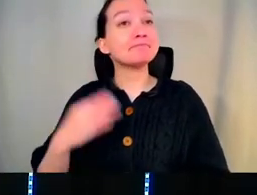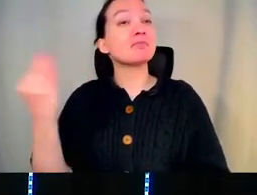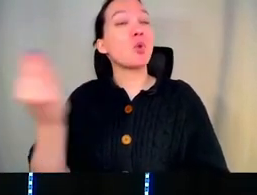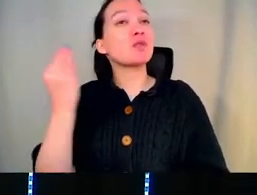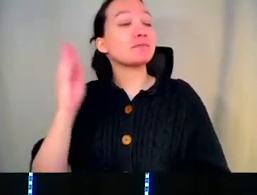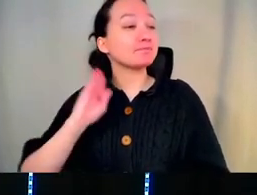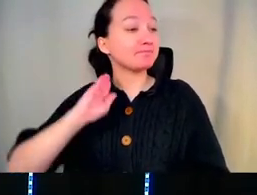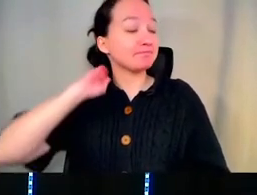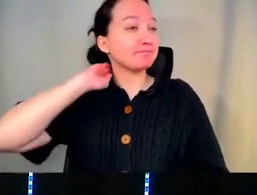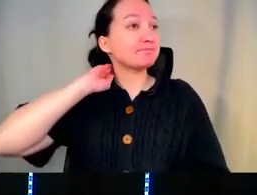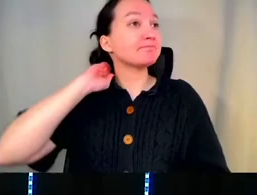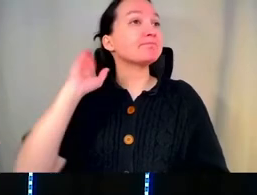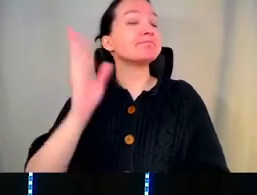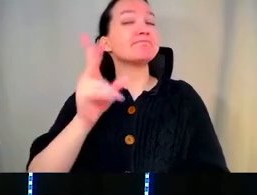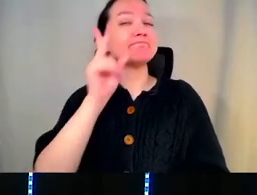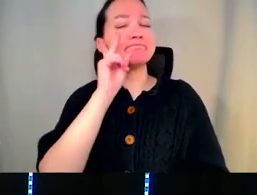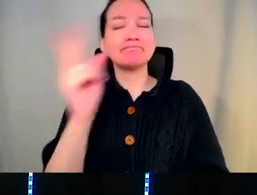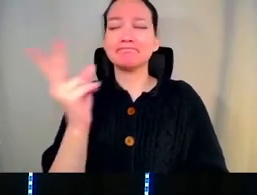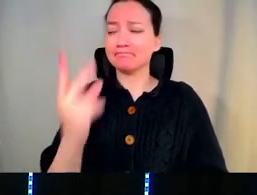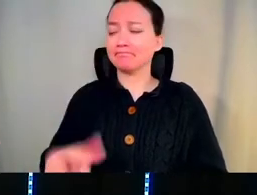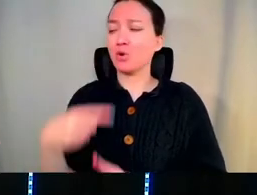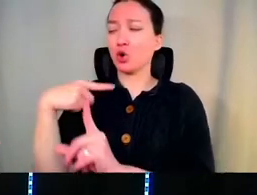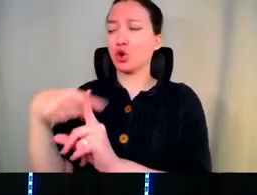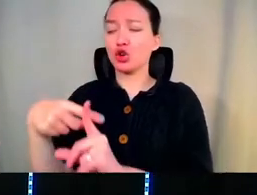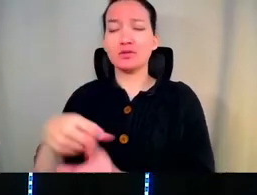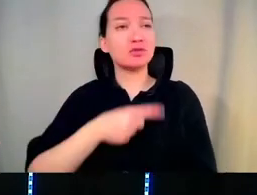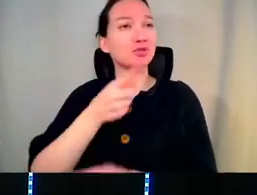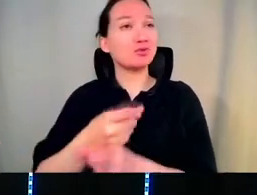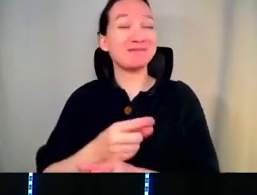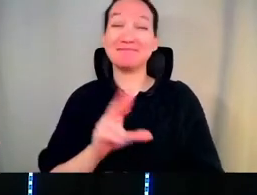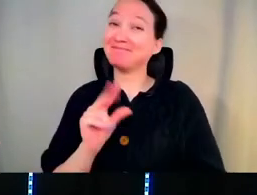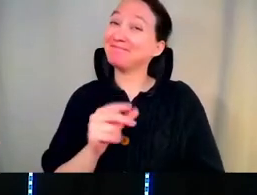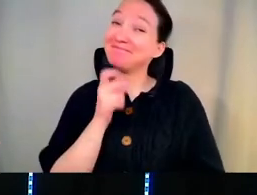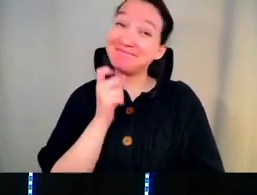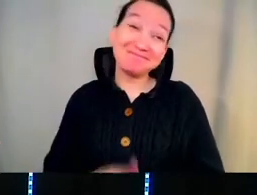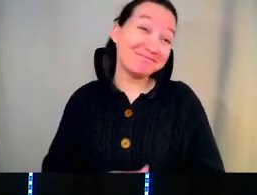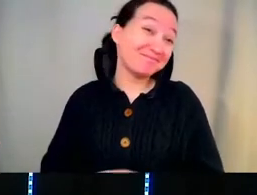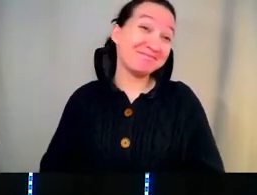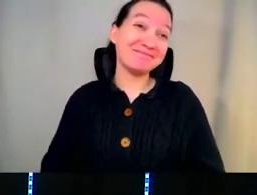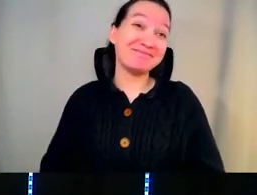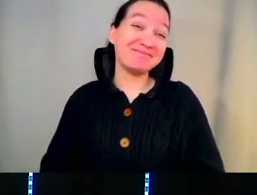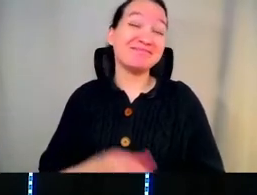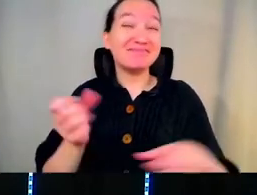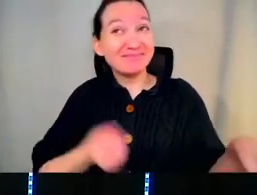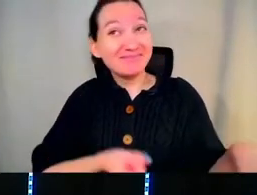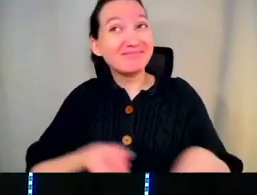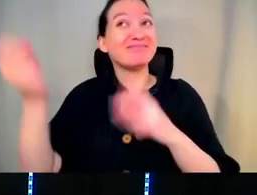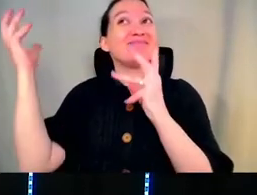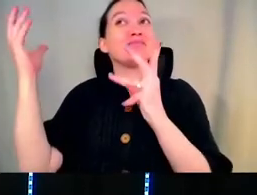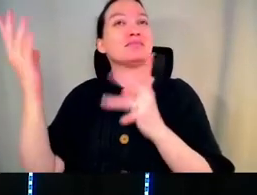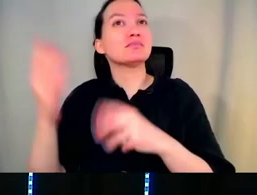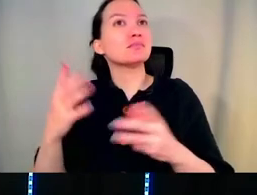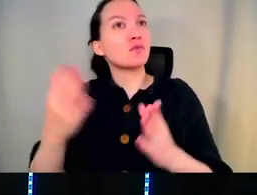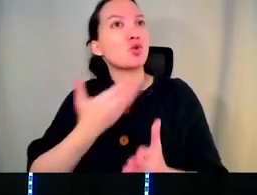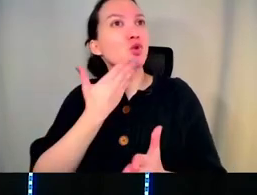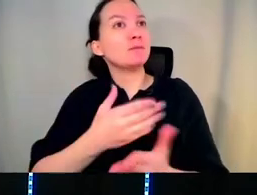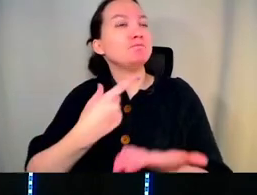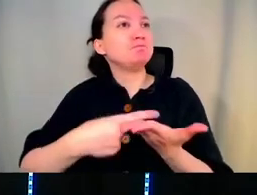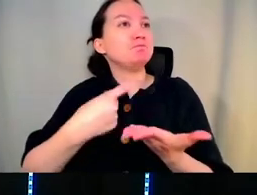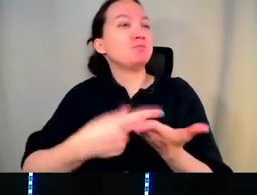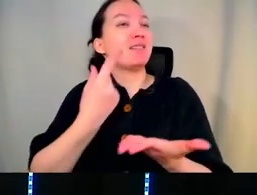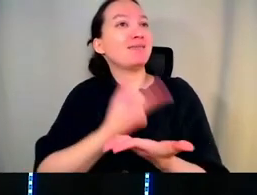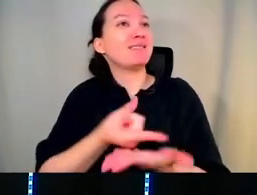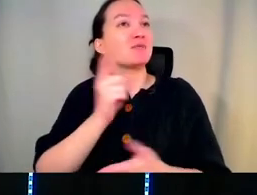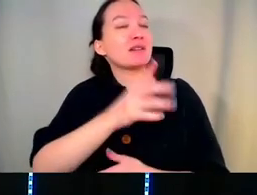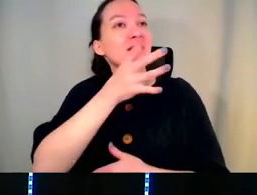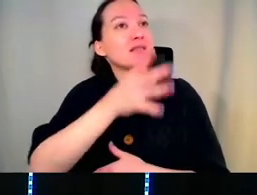up. Let's look at them. Are they good? Are they right? No, they're not. You know, get them gone. It was so good. We talked last week. Lady wisdom.